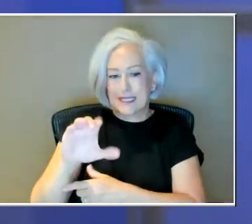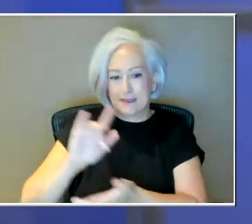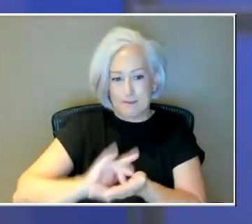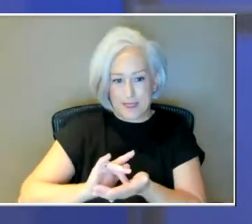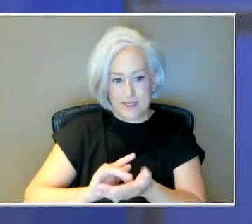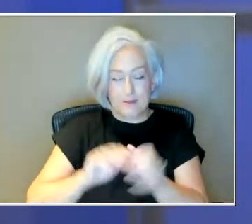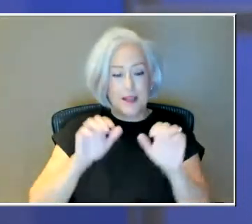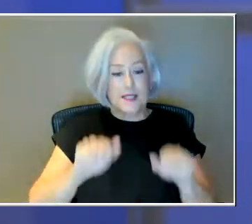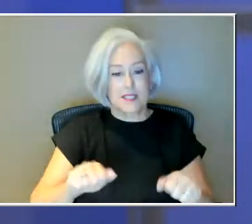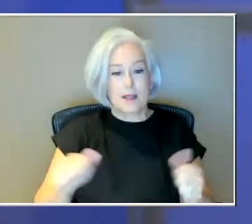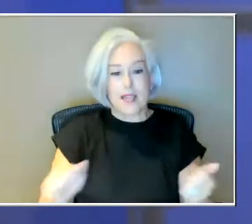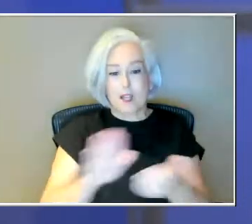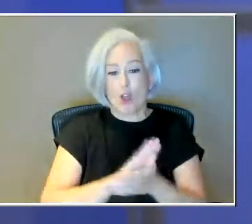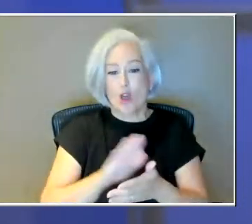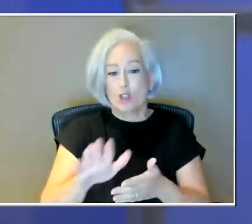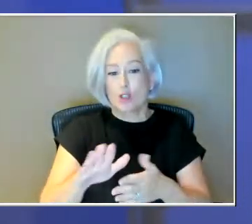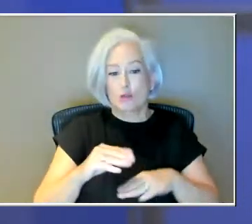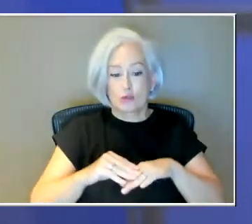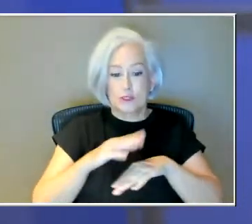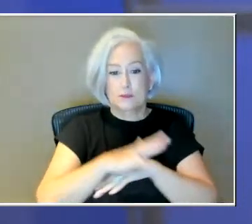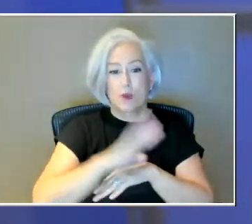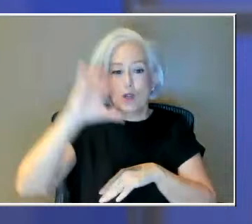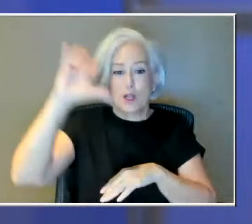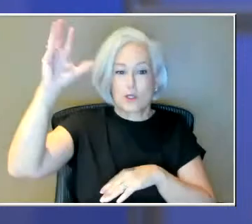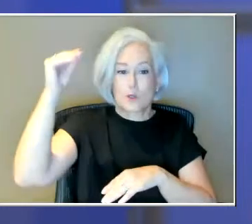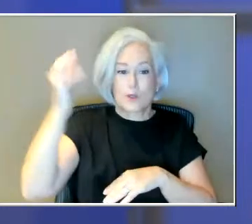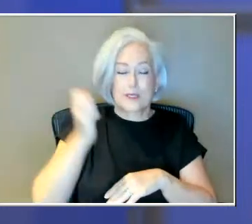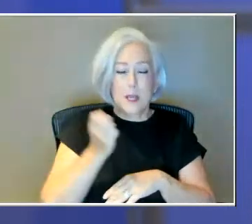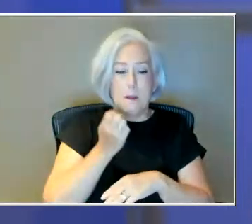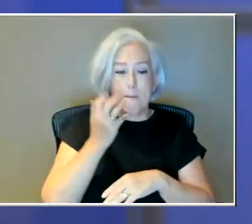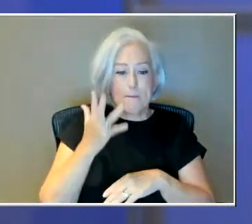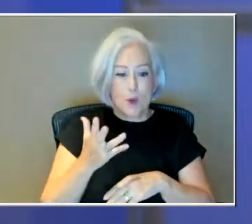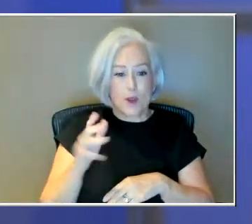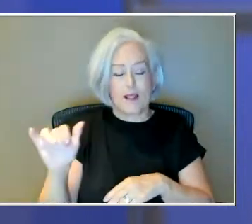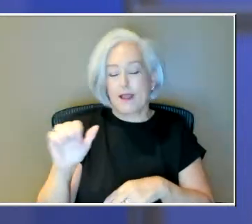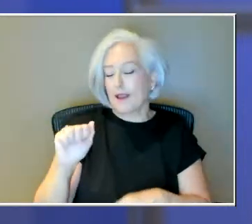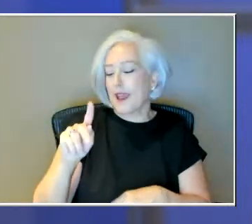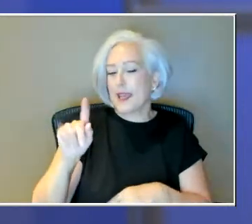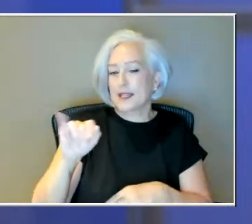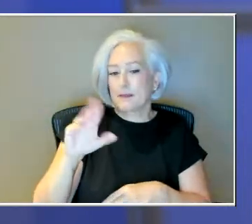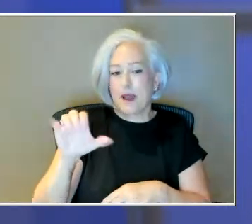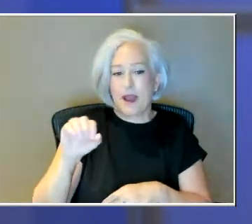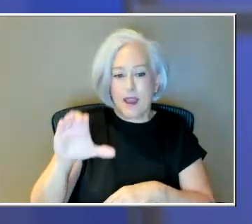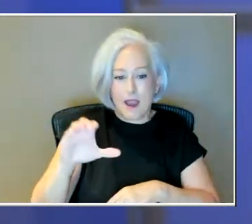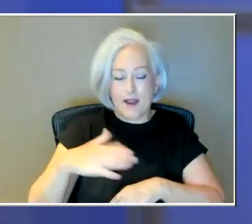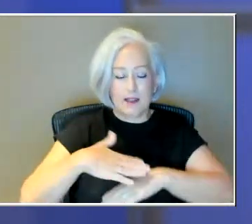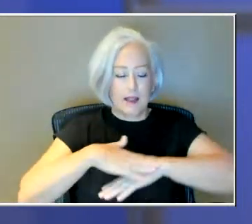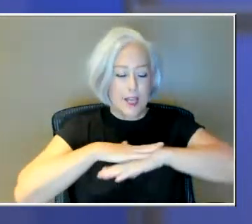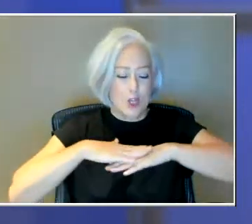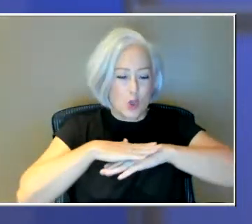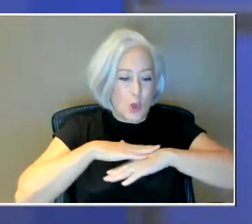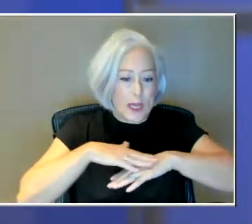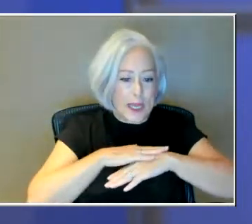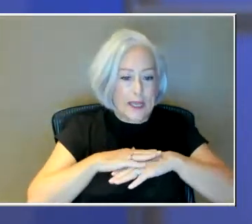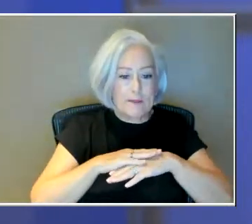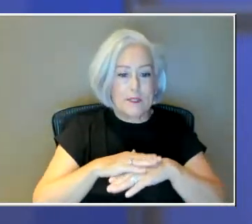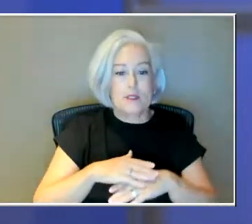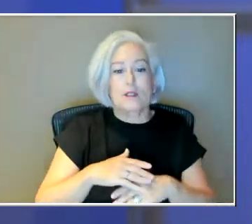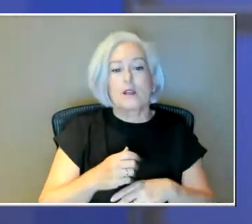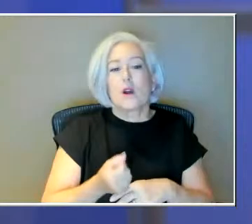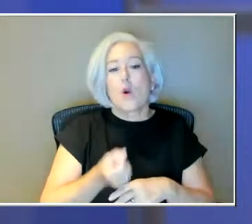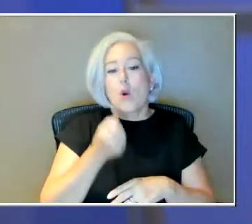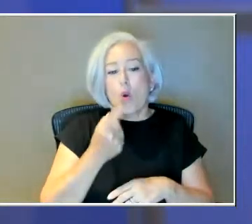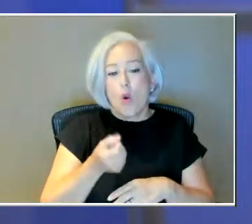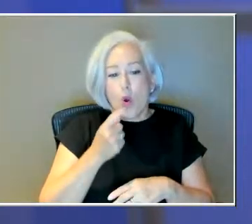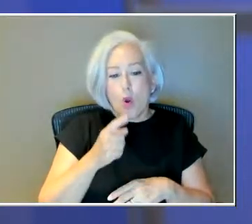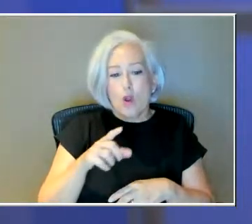more exposed to sun damage and sunburn, such as antibiotics, some topical creams, some older oral diabetic medications, and then again,